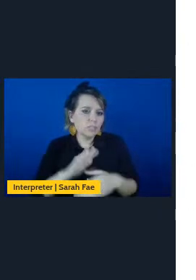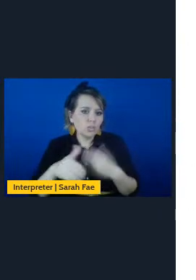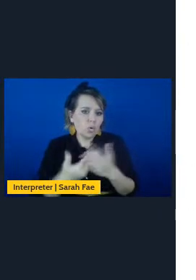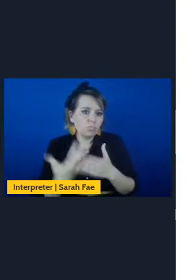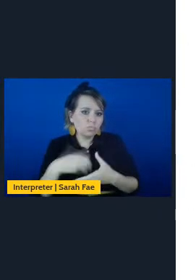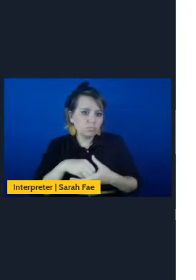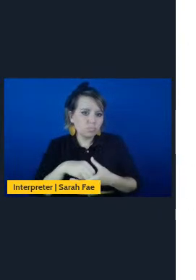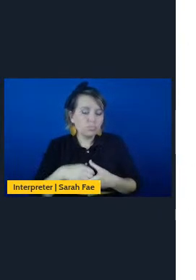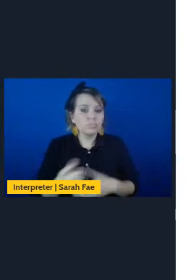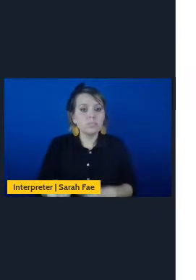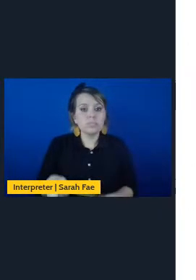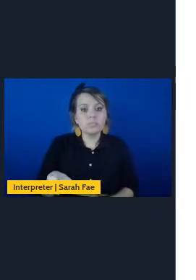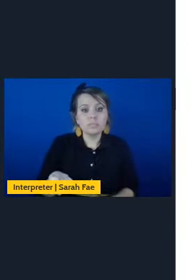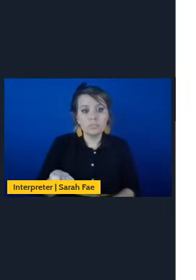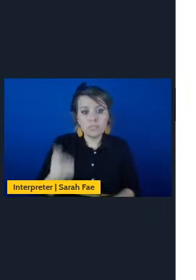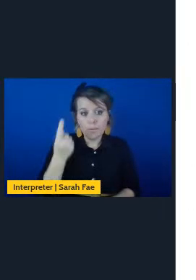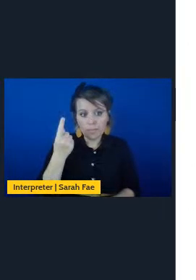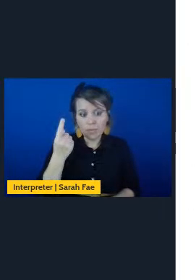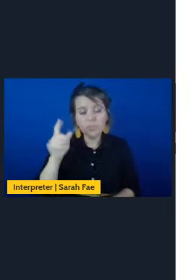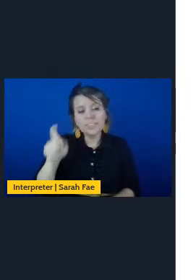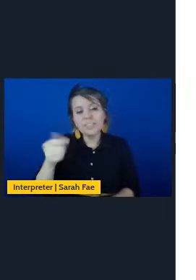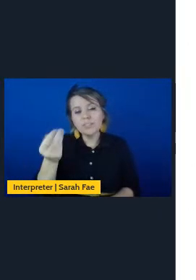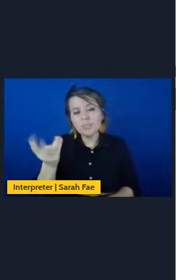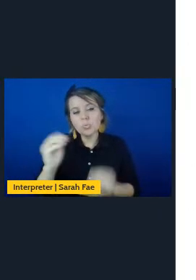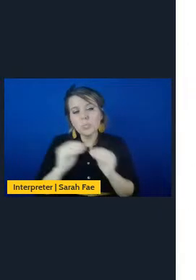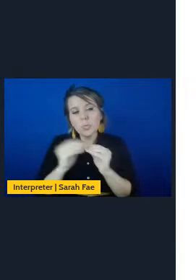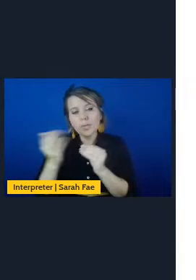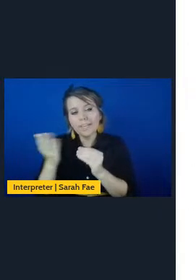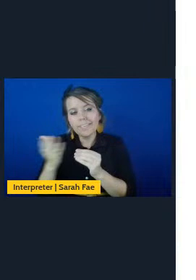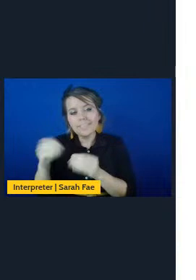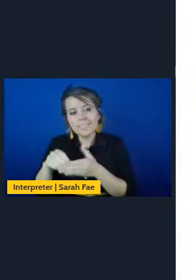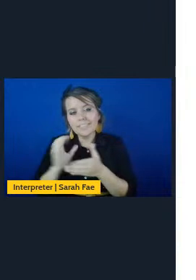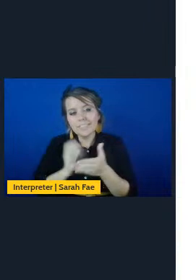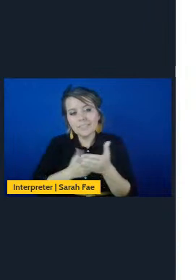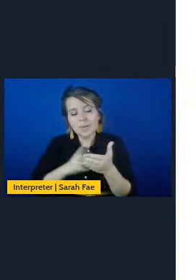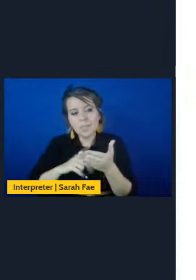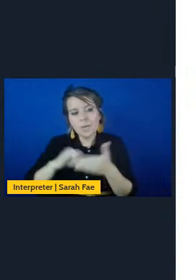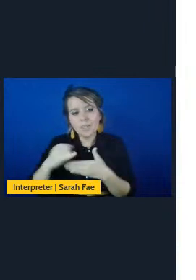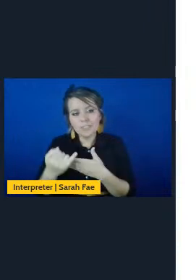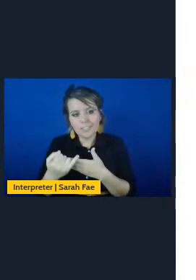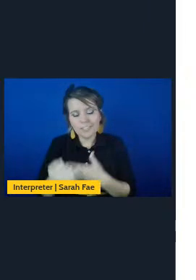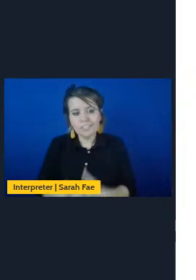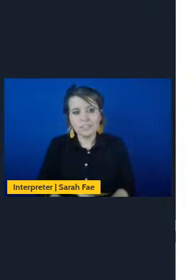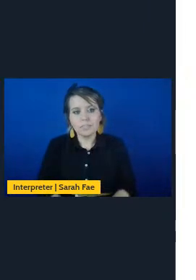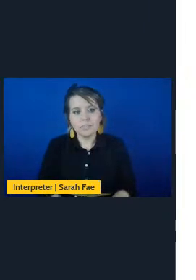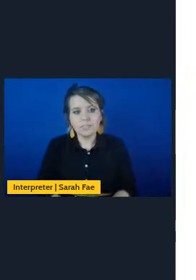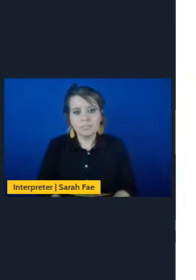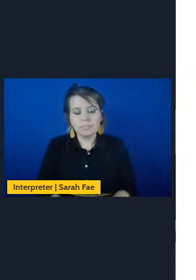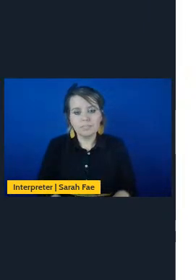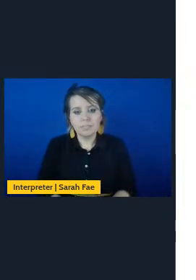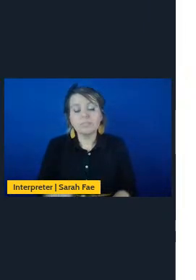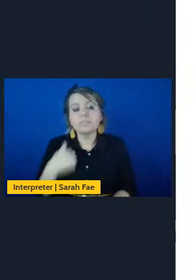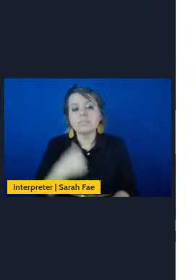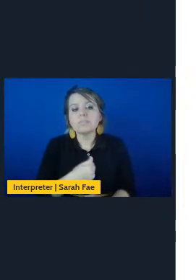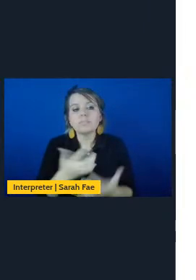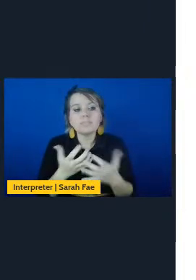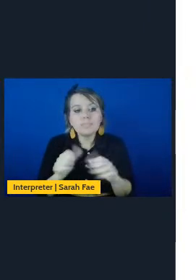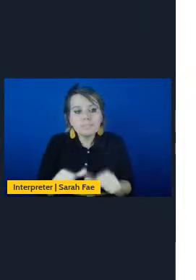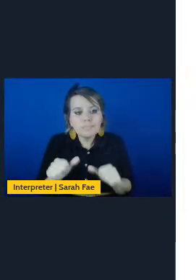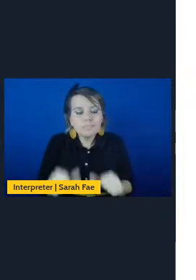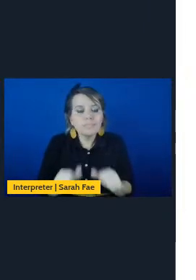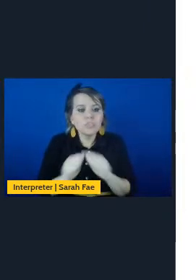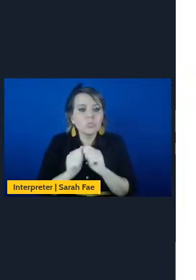However, we need few more things in our projects. We want to be able to deploy feature